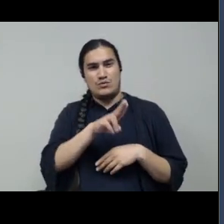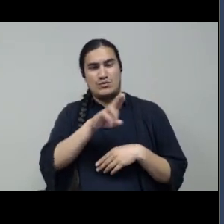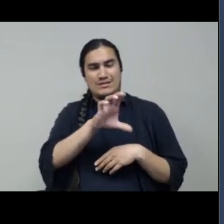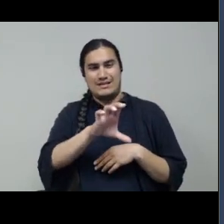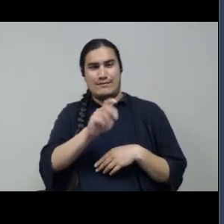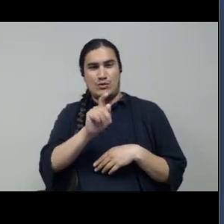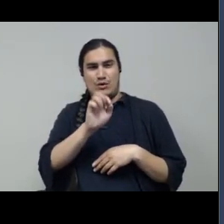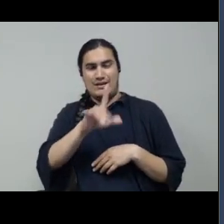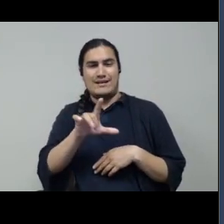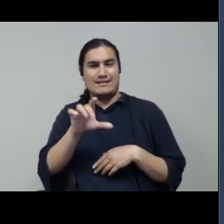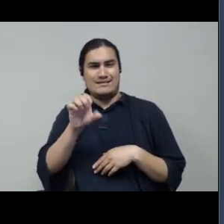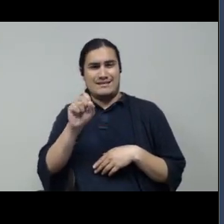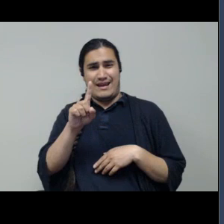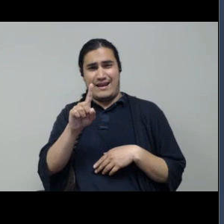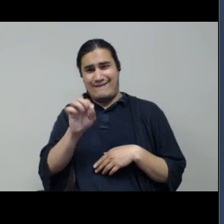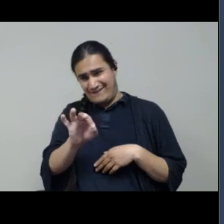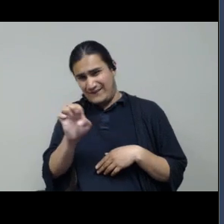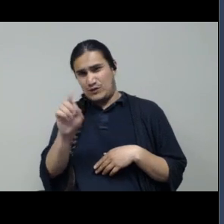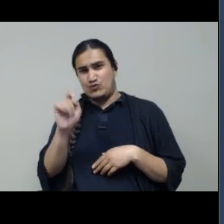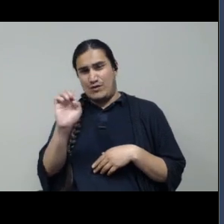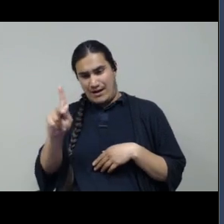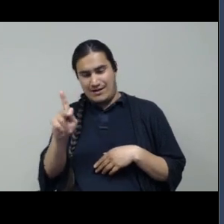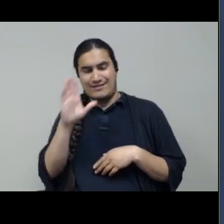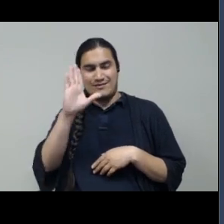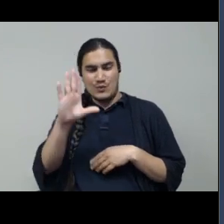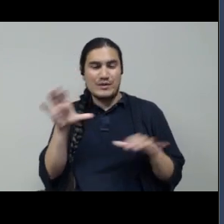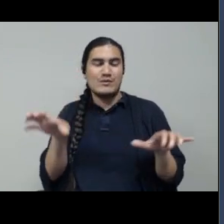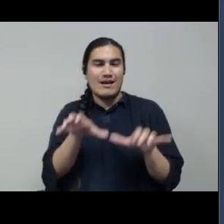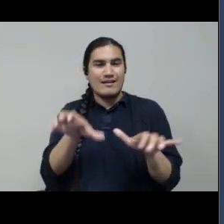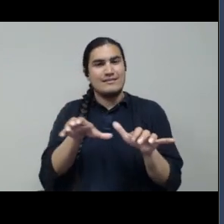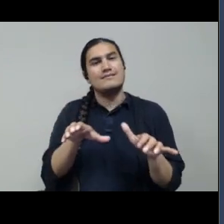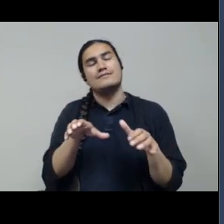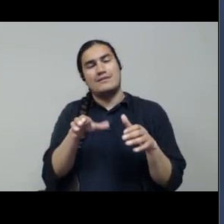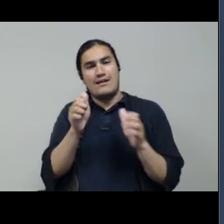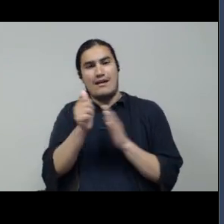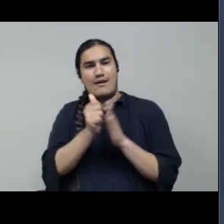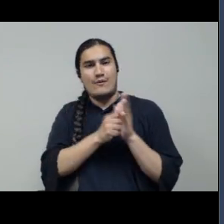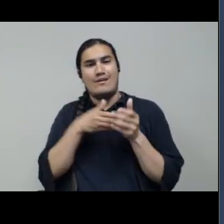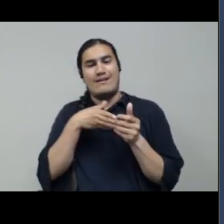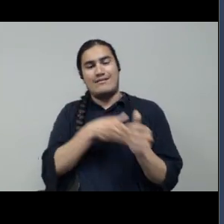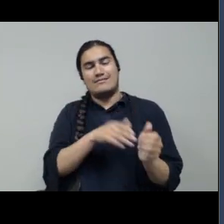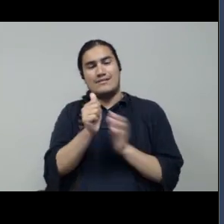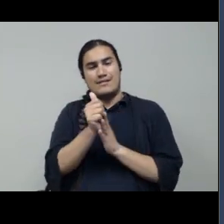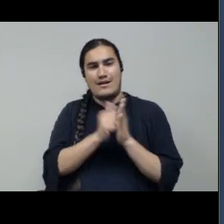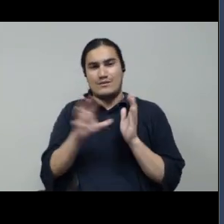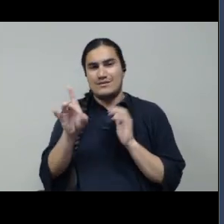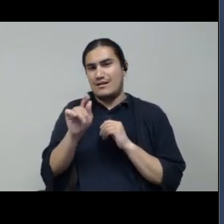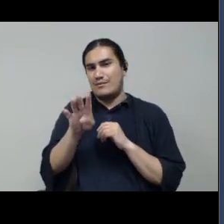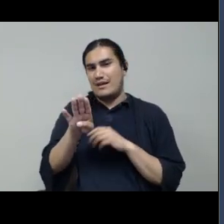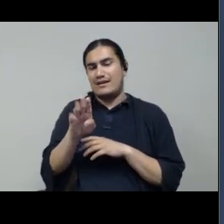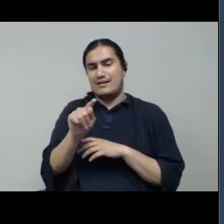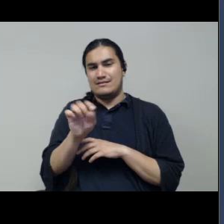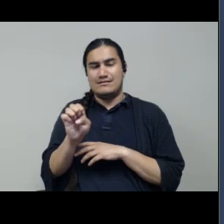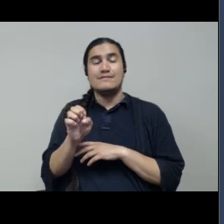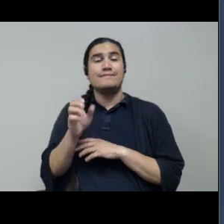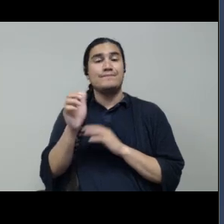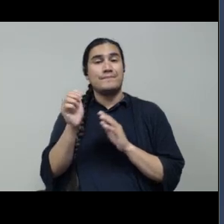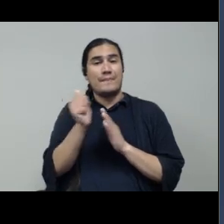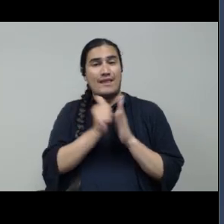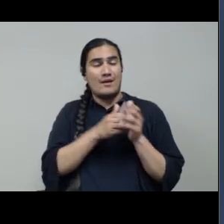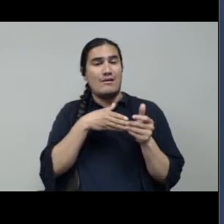be developing the statewide active transportation count guidance and the count database. The count guidance